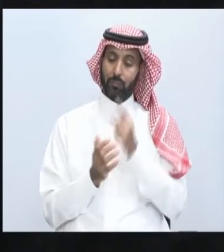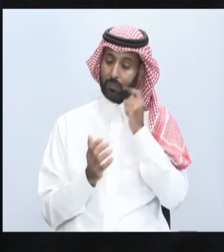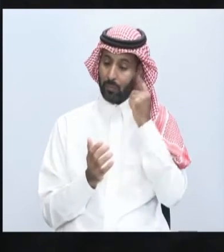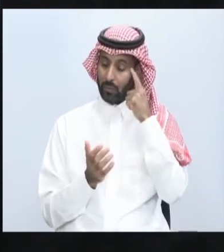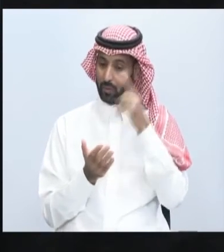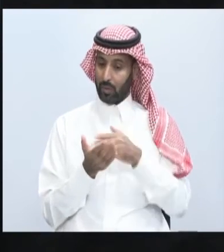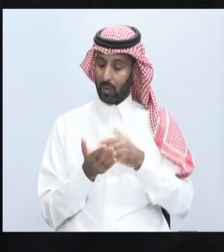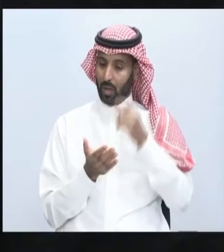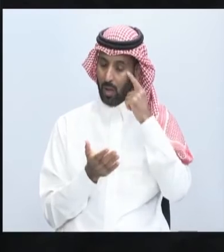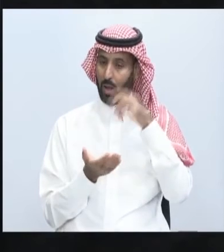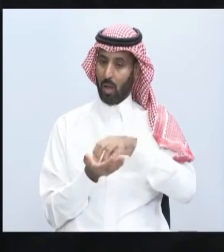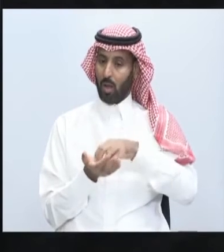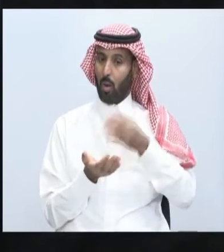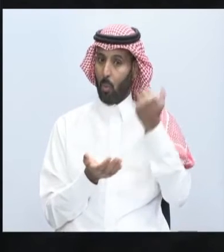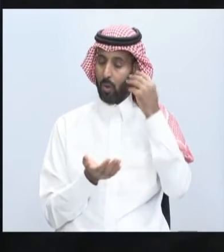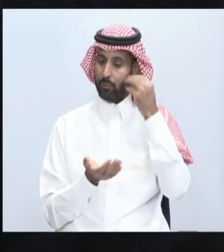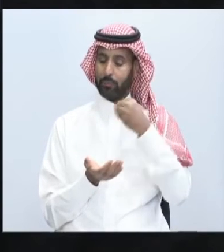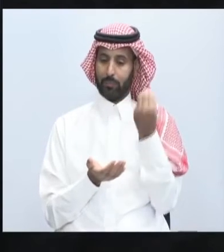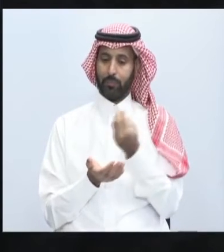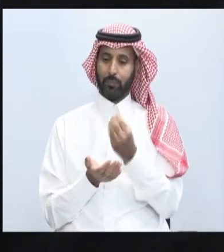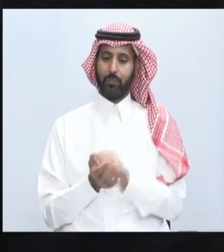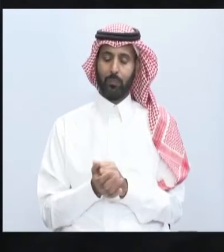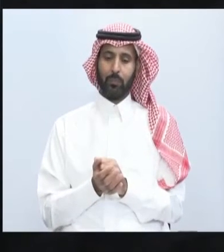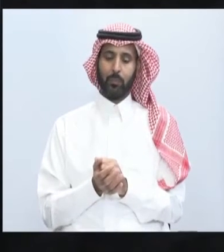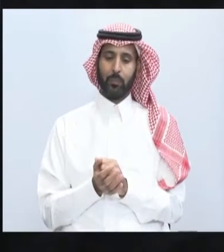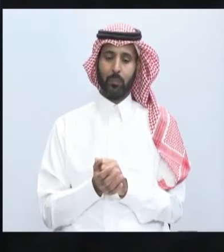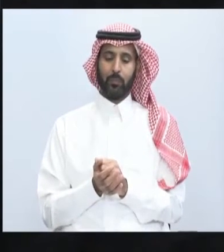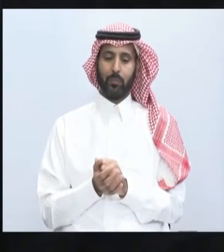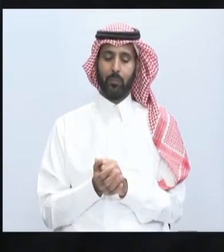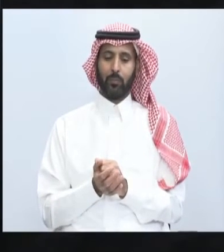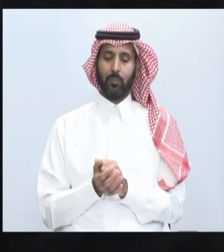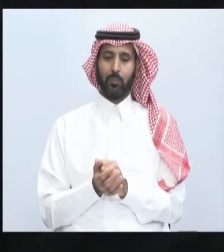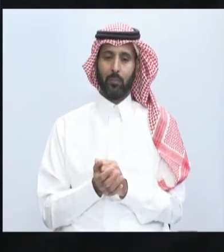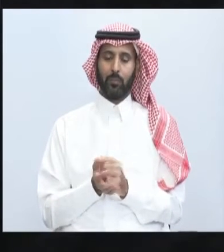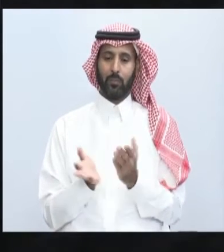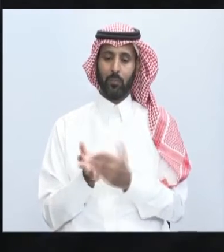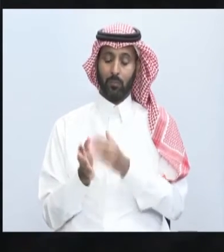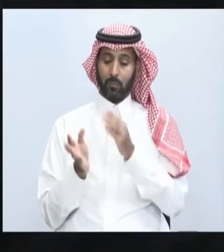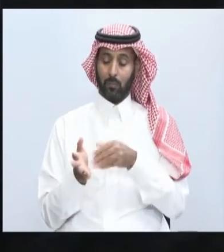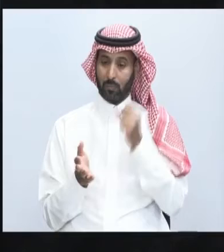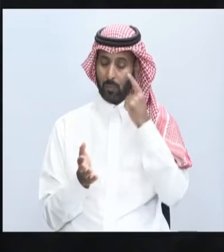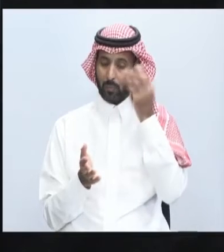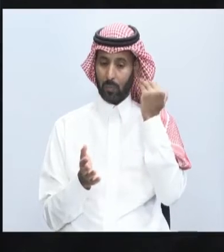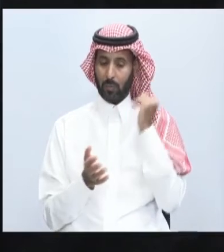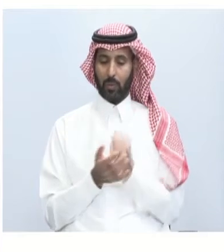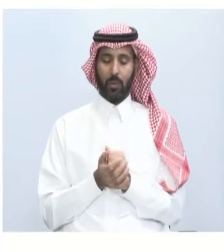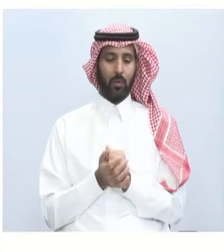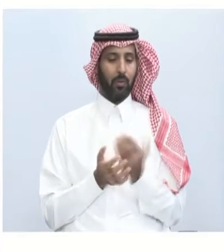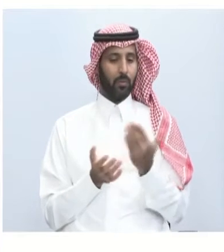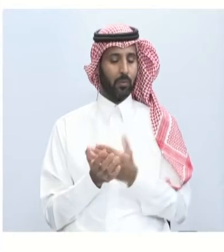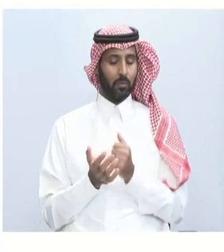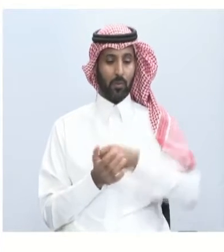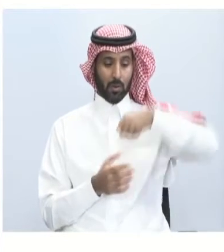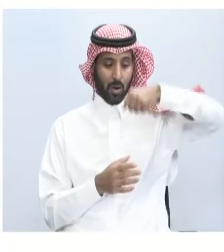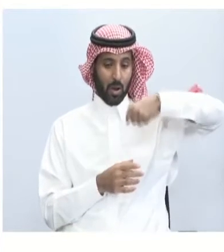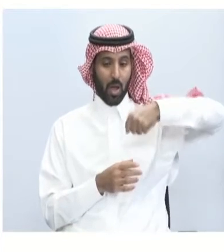to remember the museum or to keep a good memory. Also,